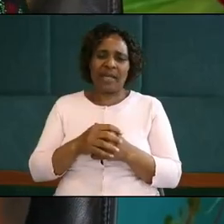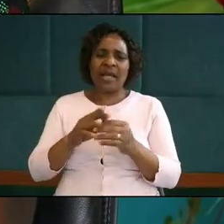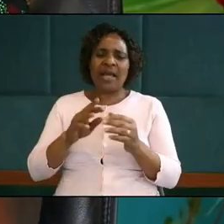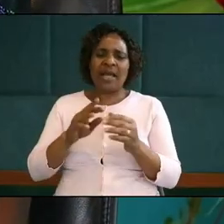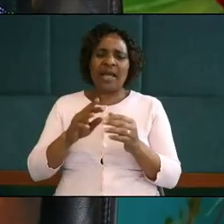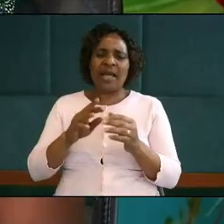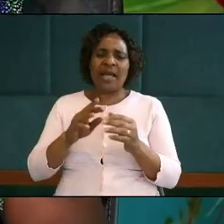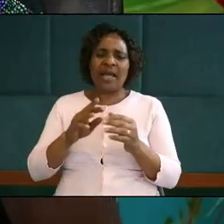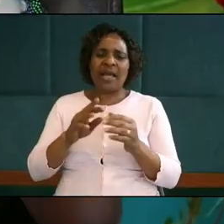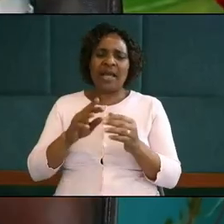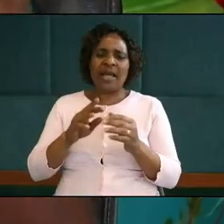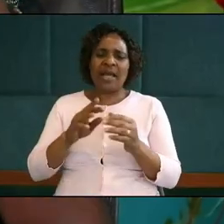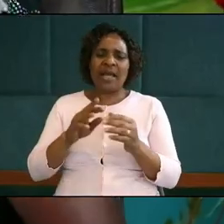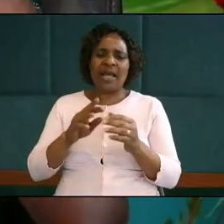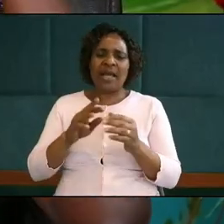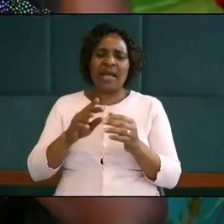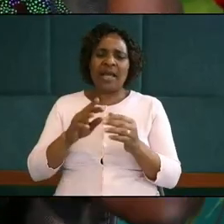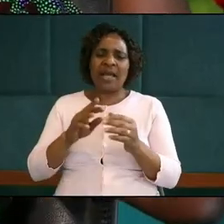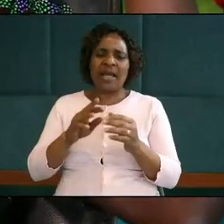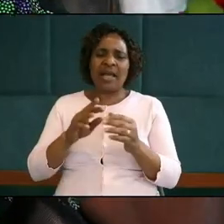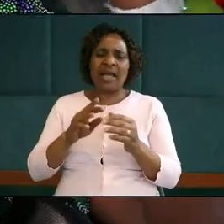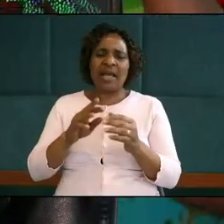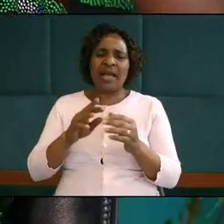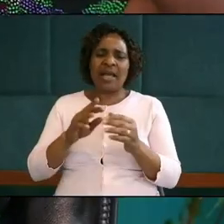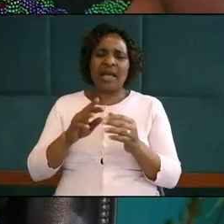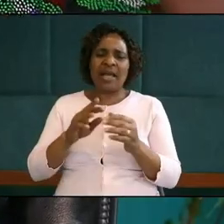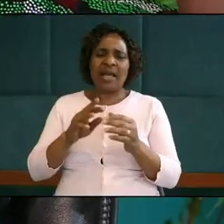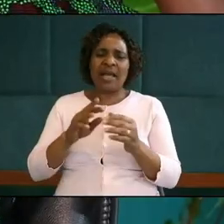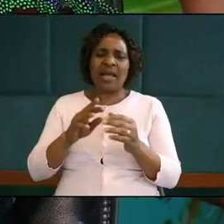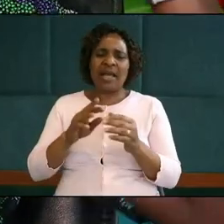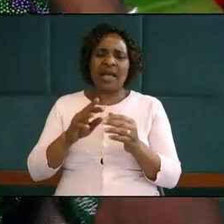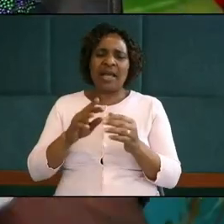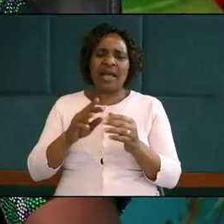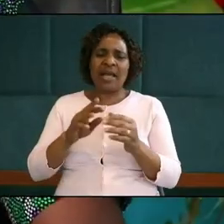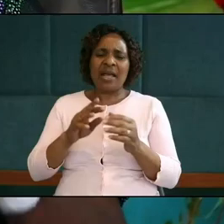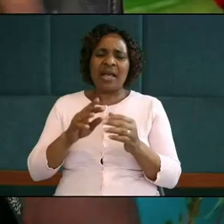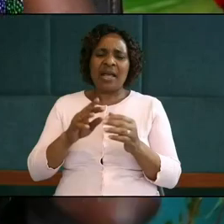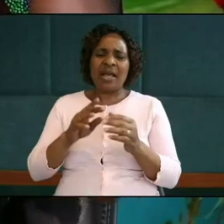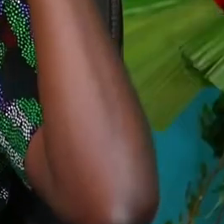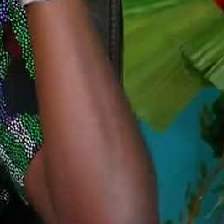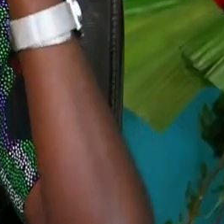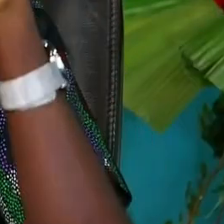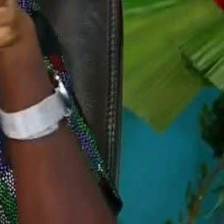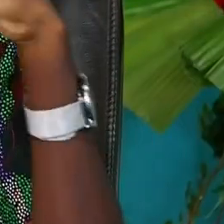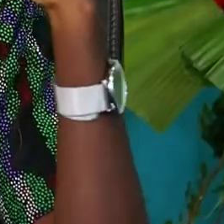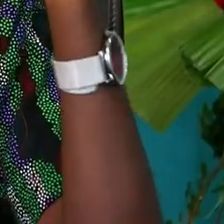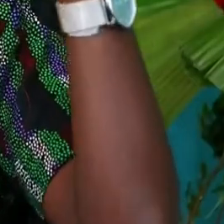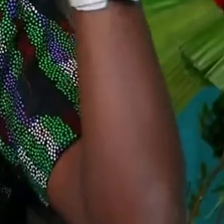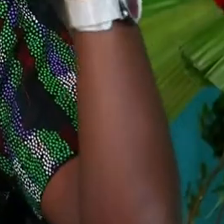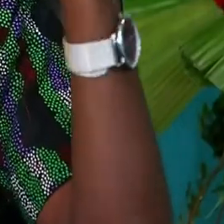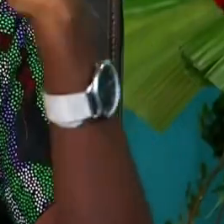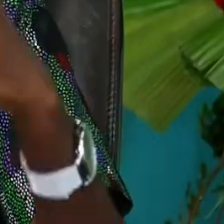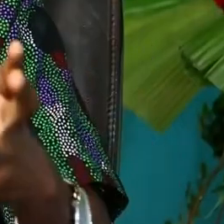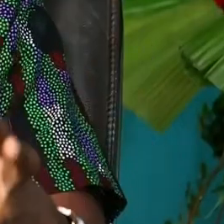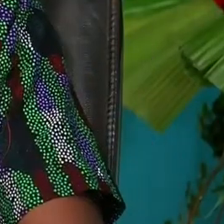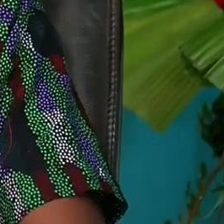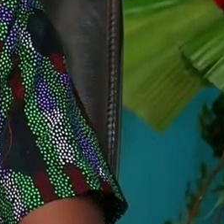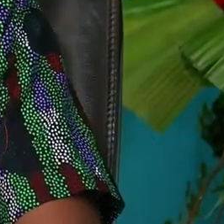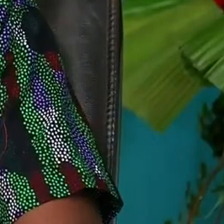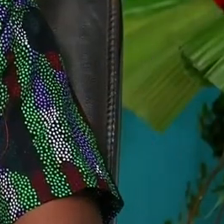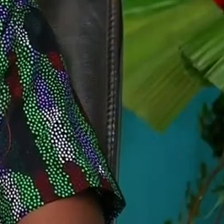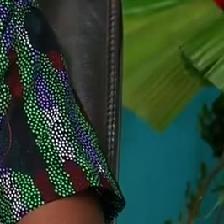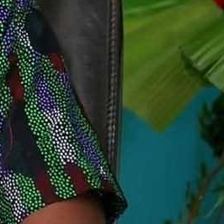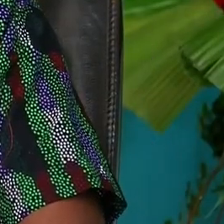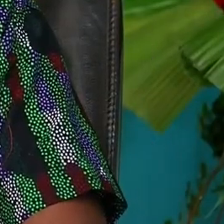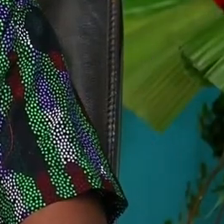what we could see is like Dagon was just some weird demon-like entity somewhere made that looked like that or maybe assumed that